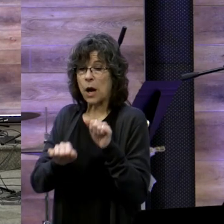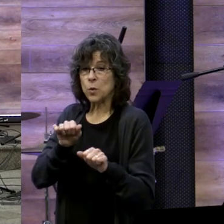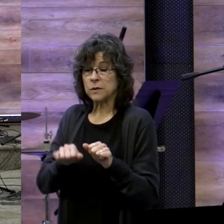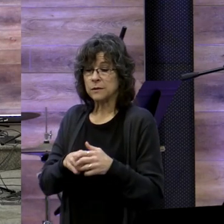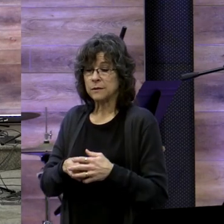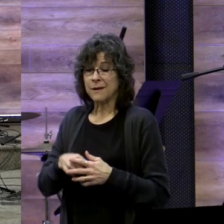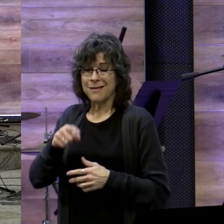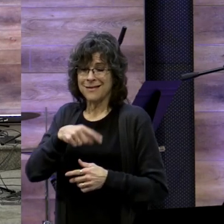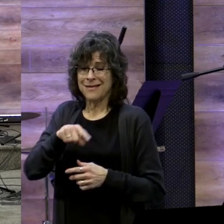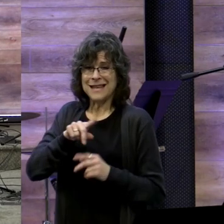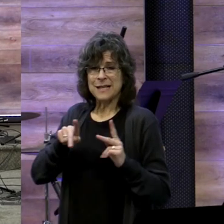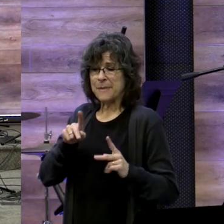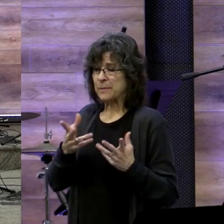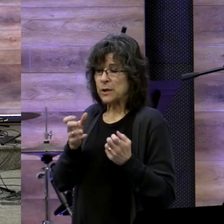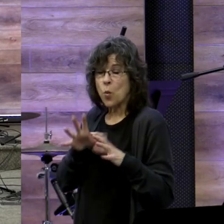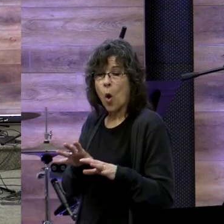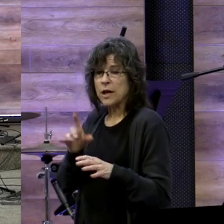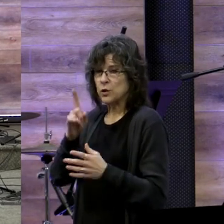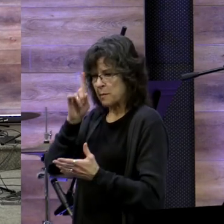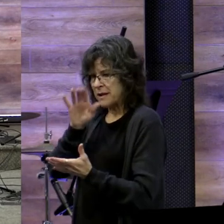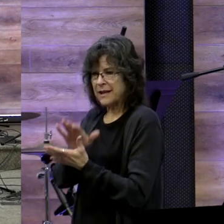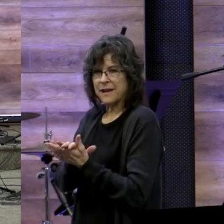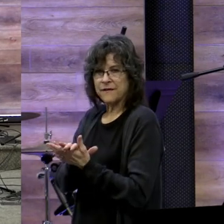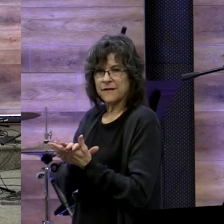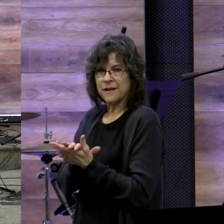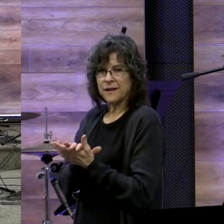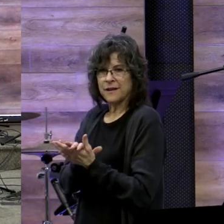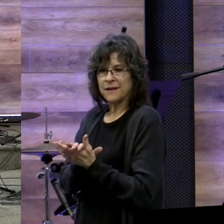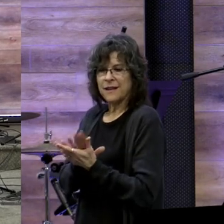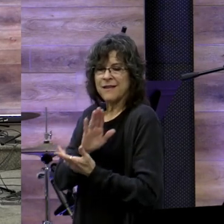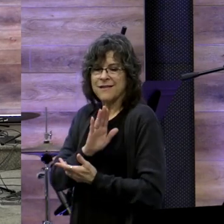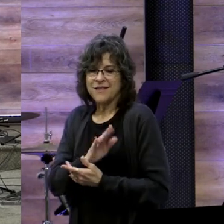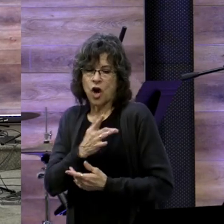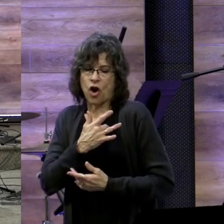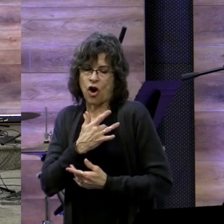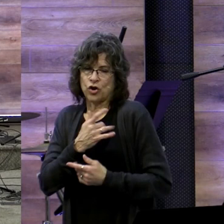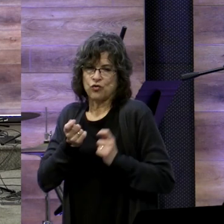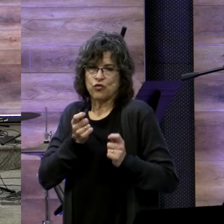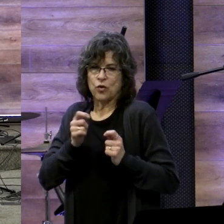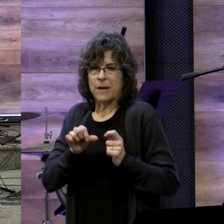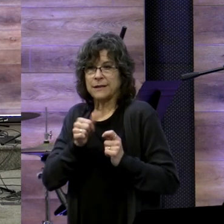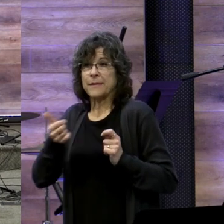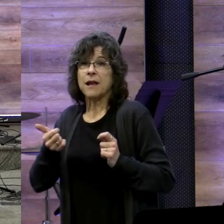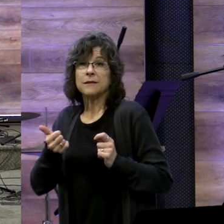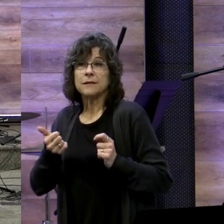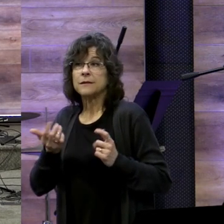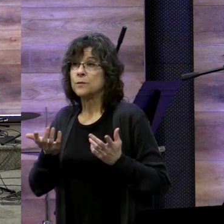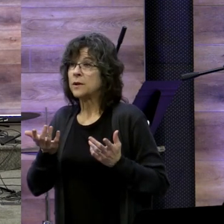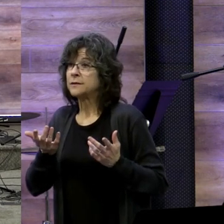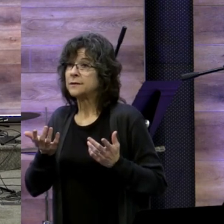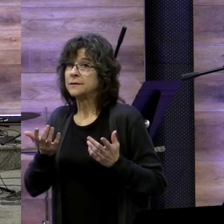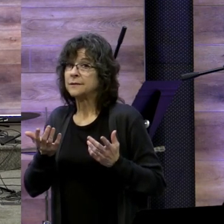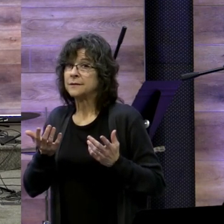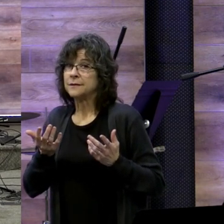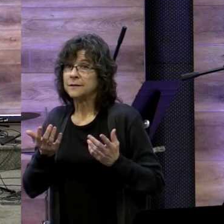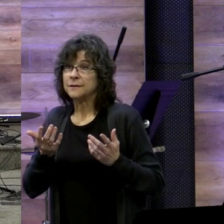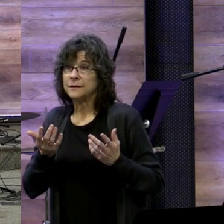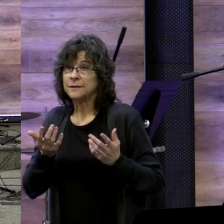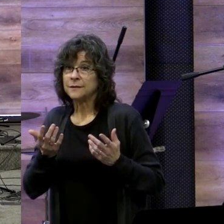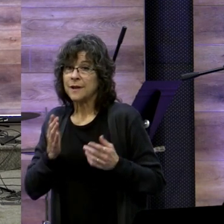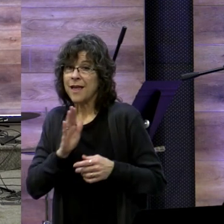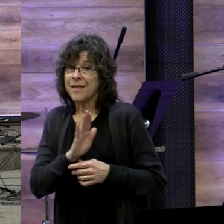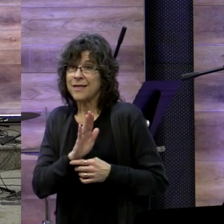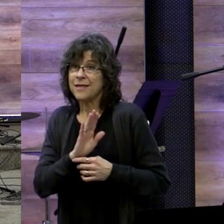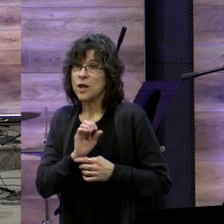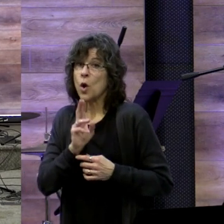believe. Something else was ruling the throne of their heart here. What was? Their own